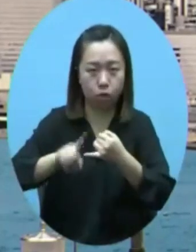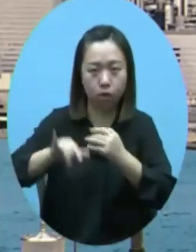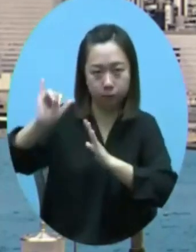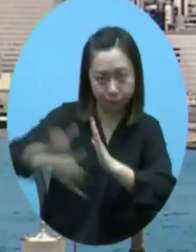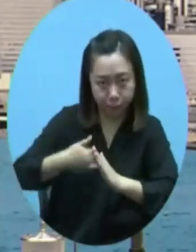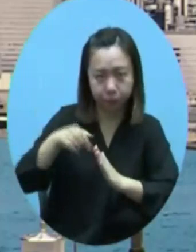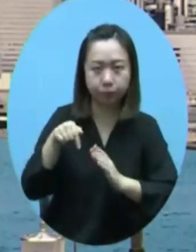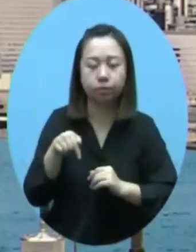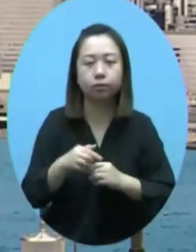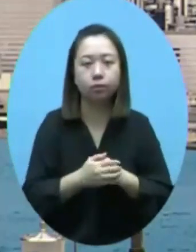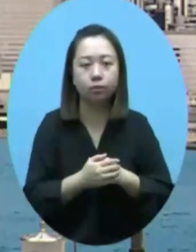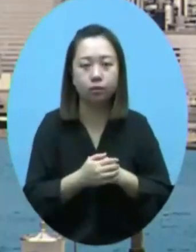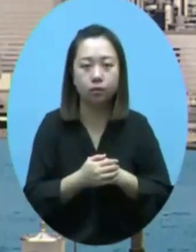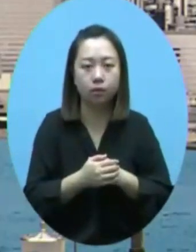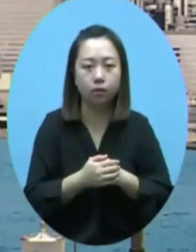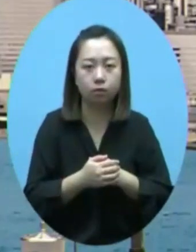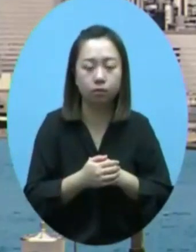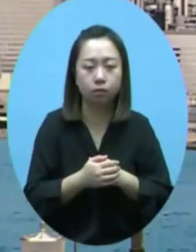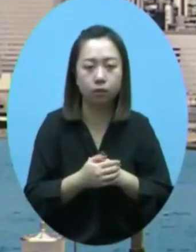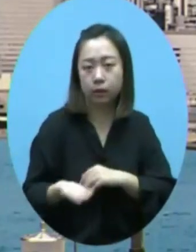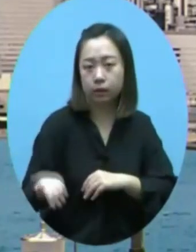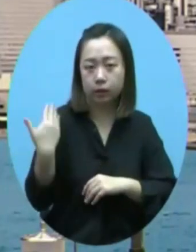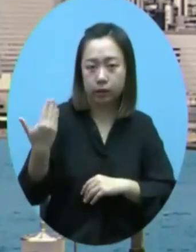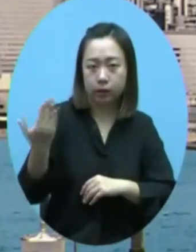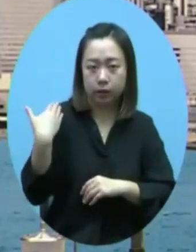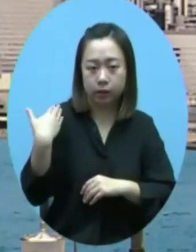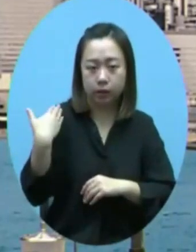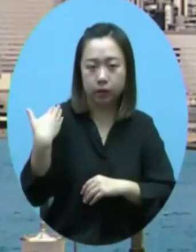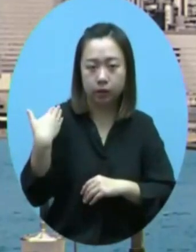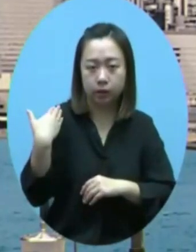1399, the last imported cases.